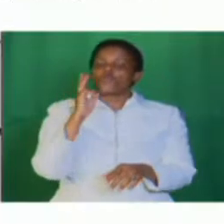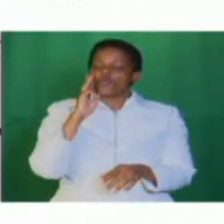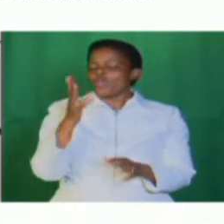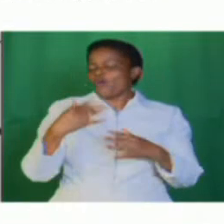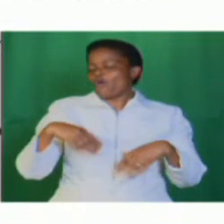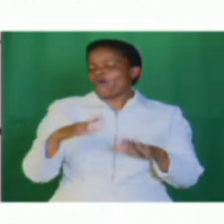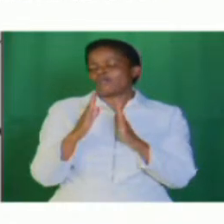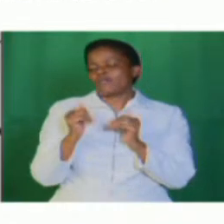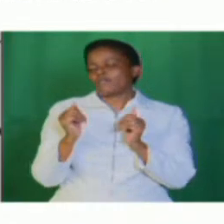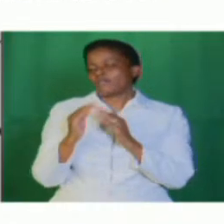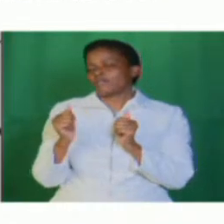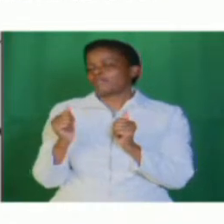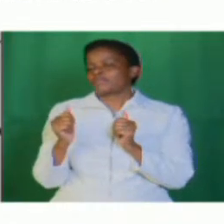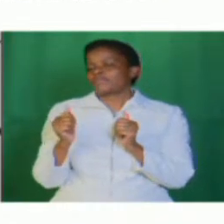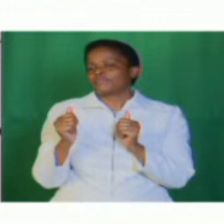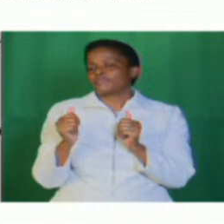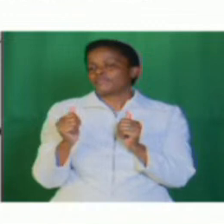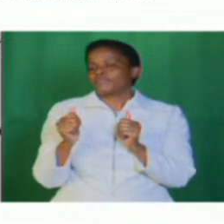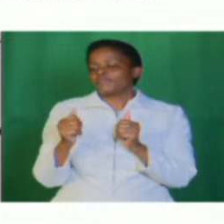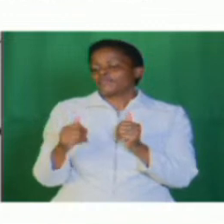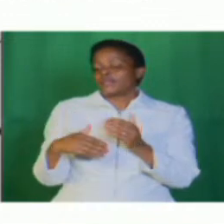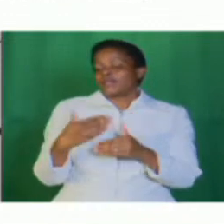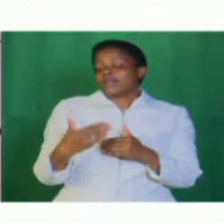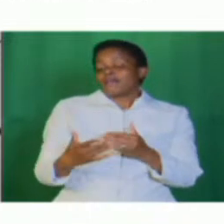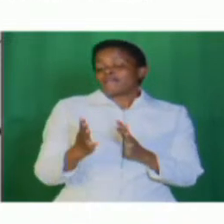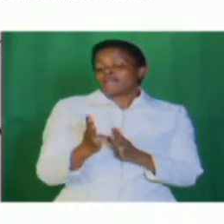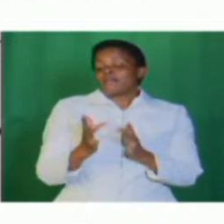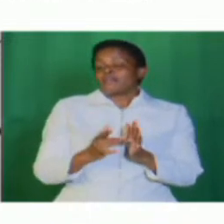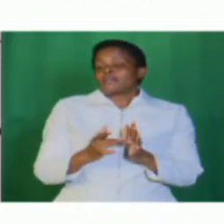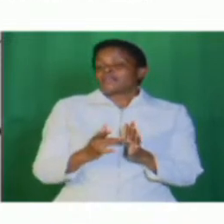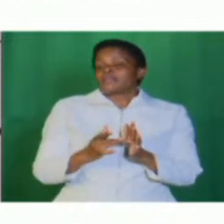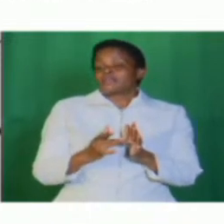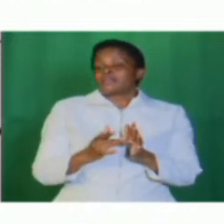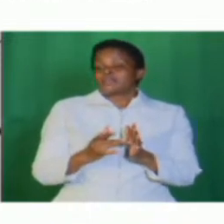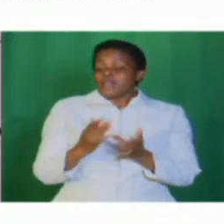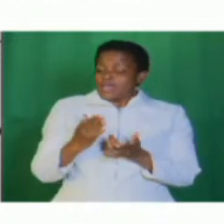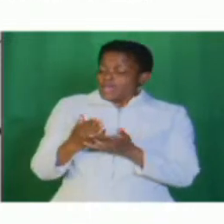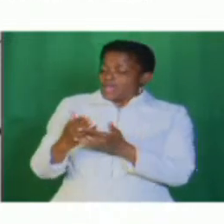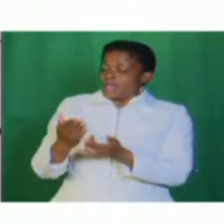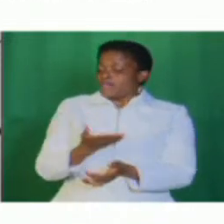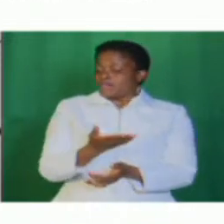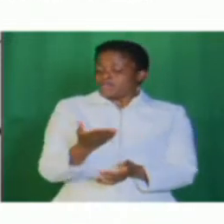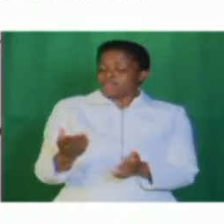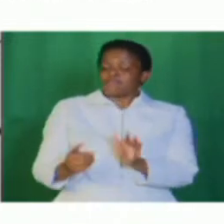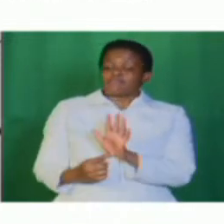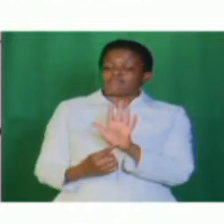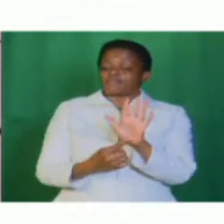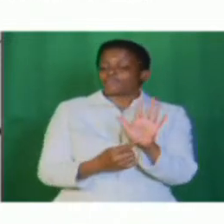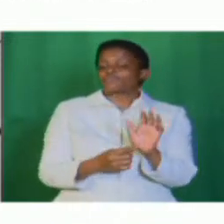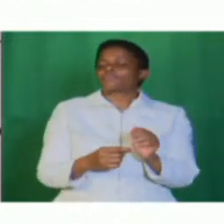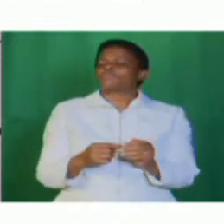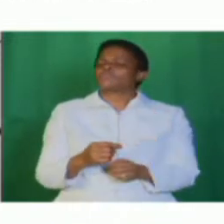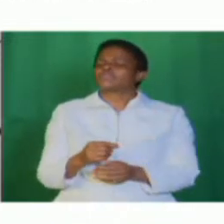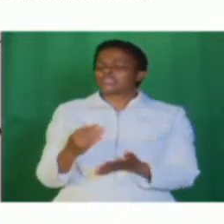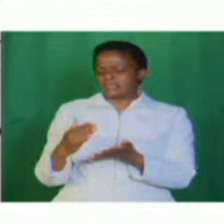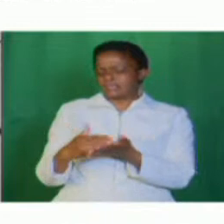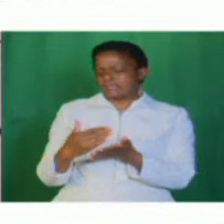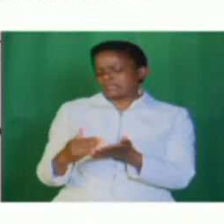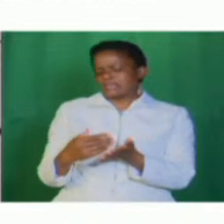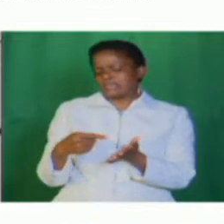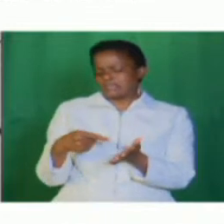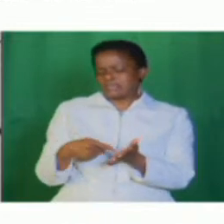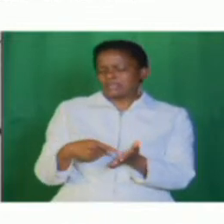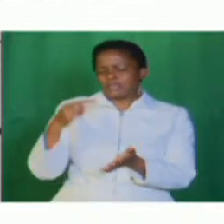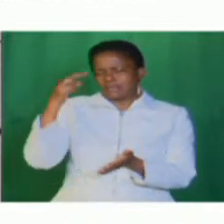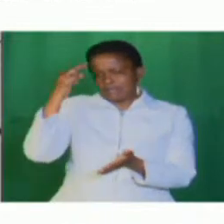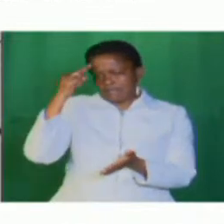prophecies, Jesus Christ then opened their minds to understand Scripture. He